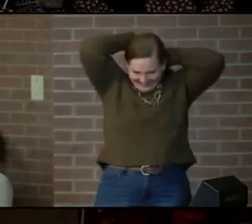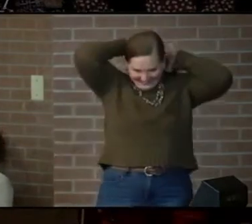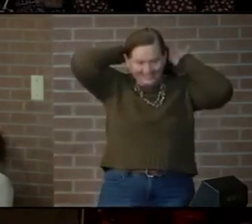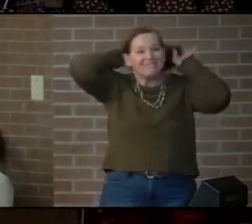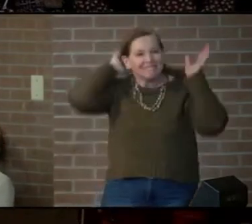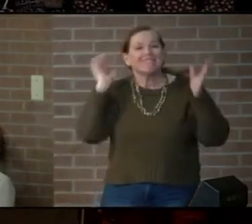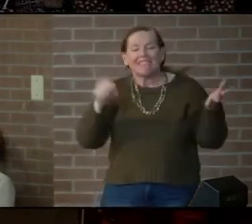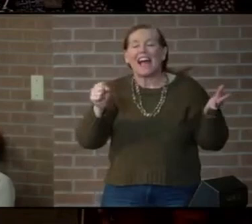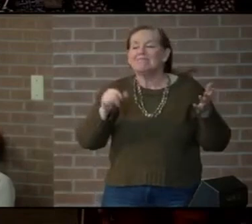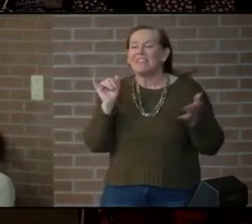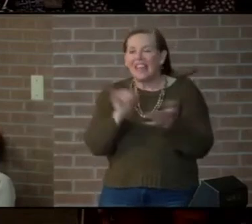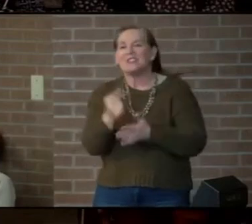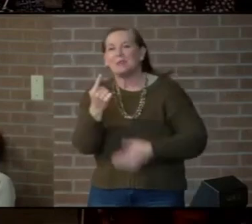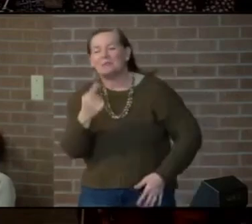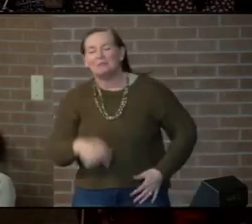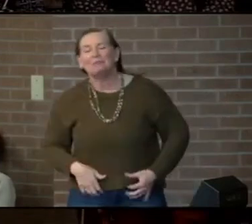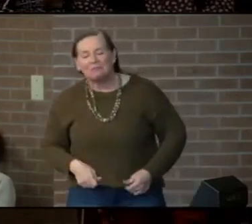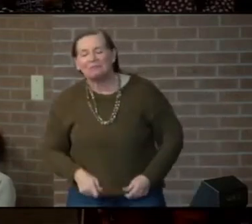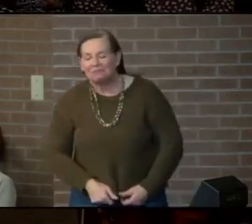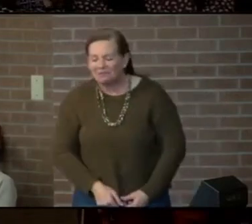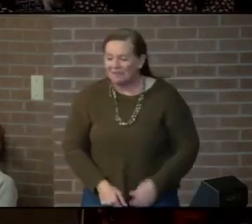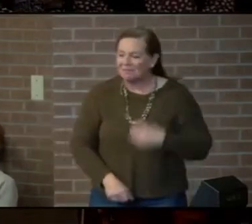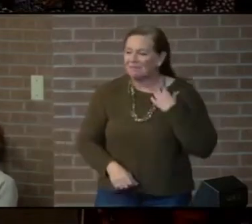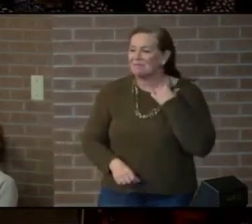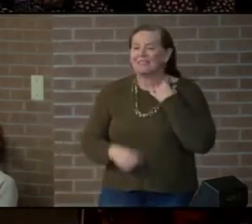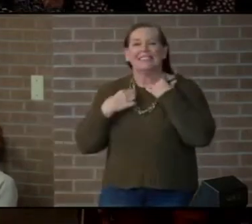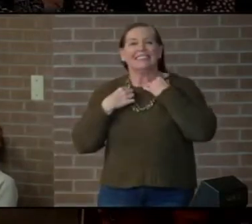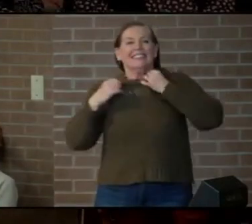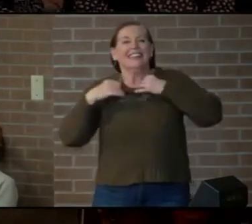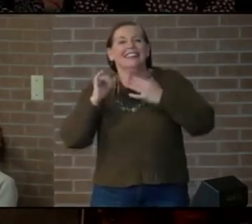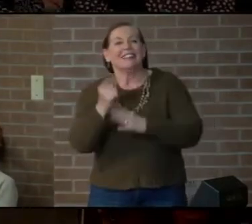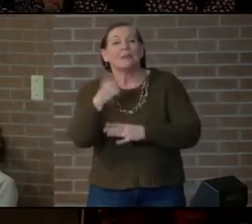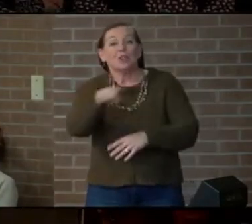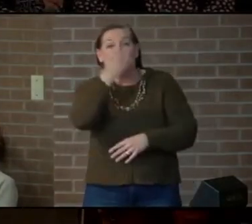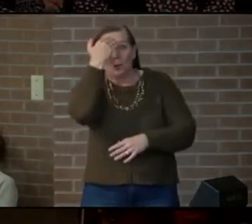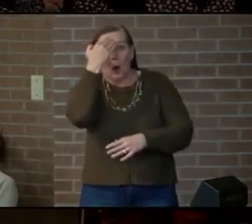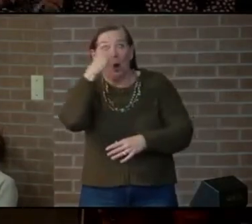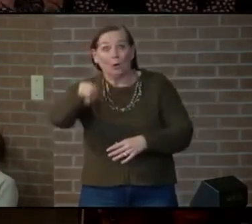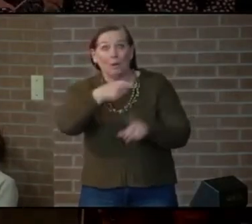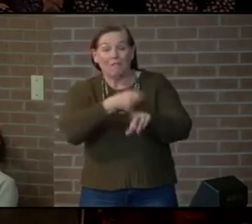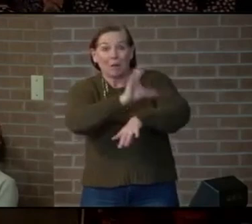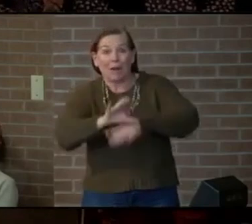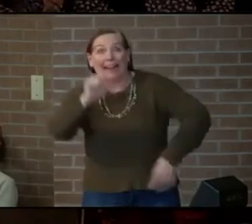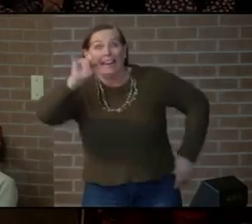Yeah. That's the one. That's one of those, you know you're from Colorado if,